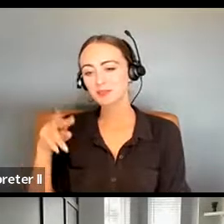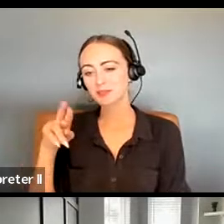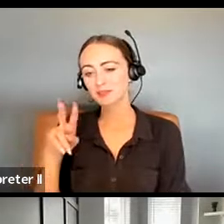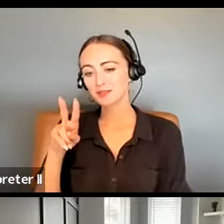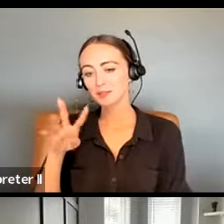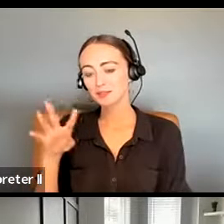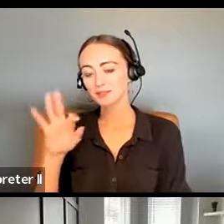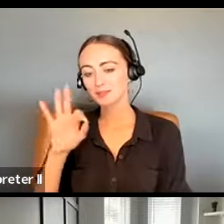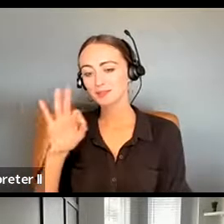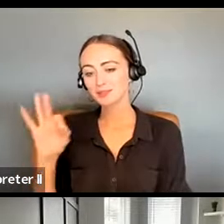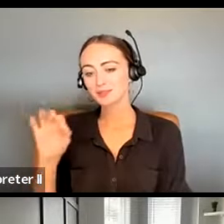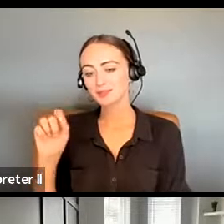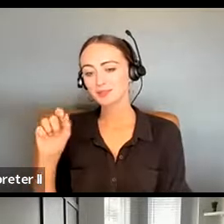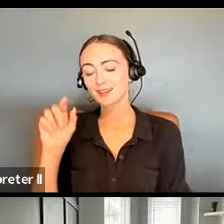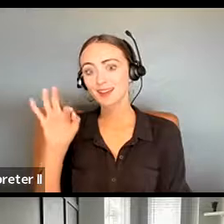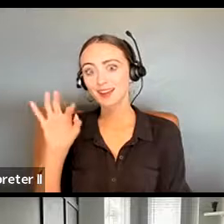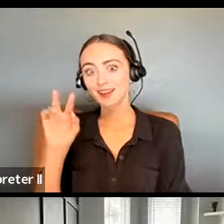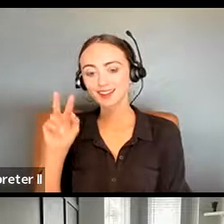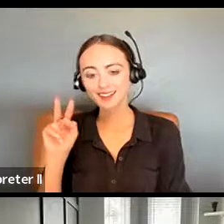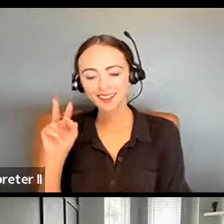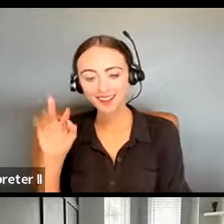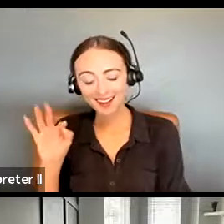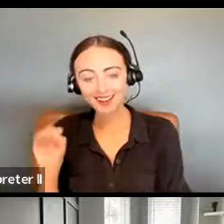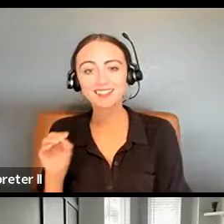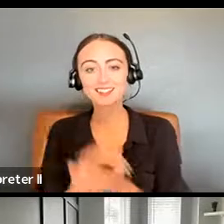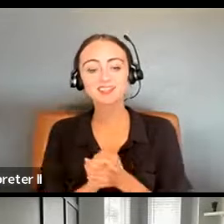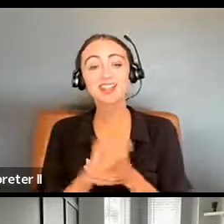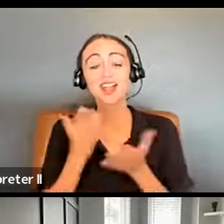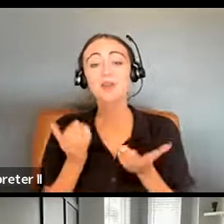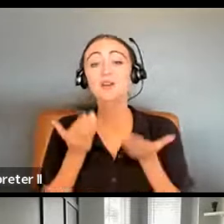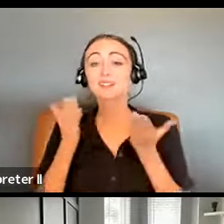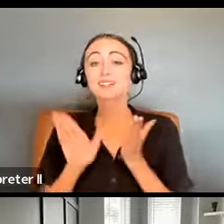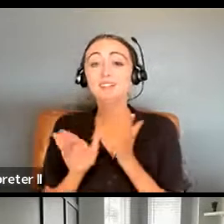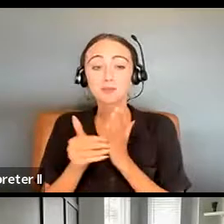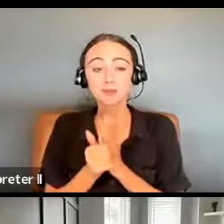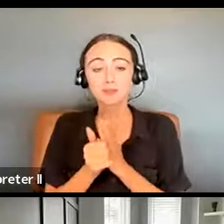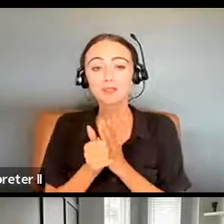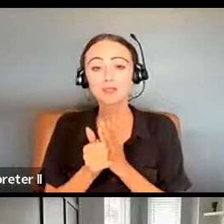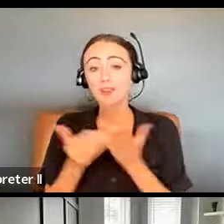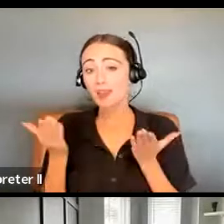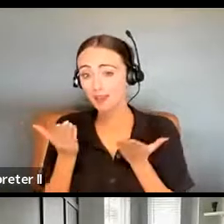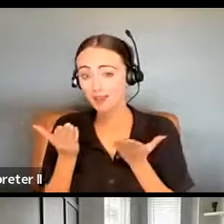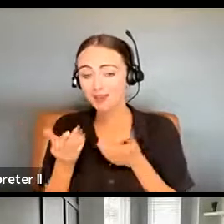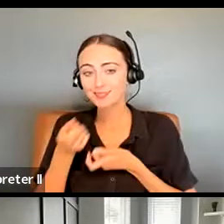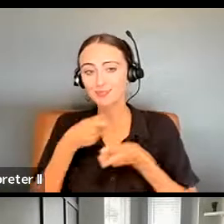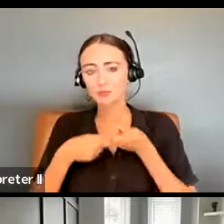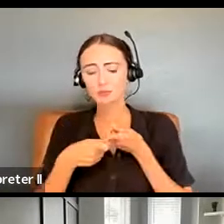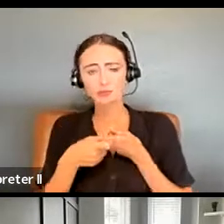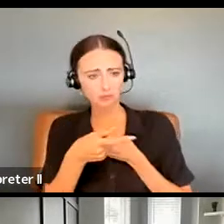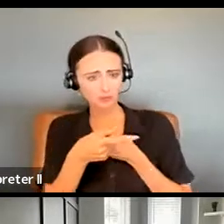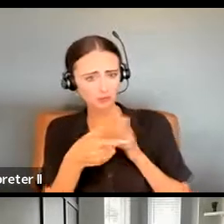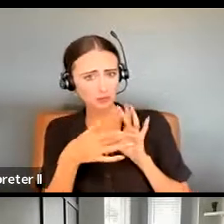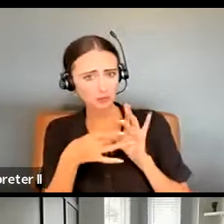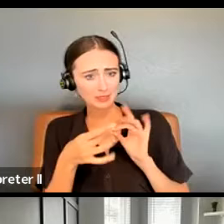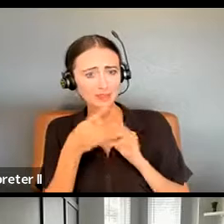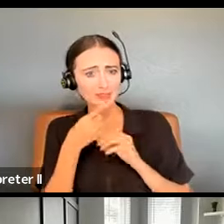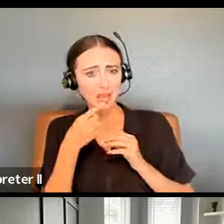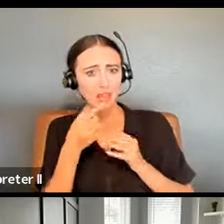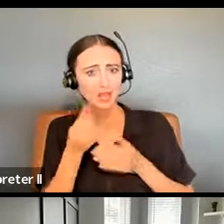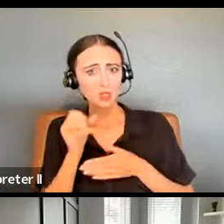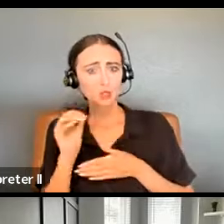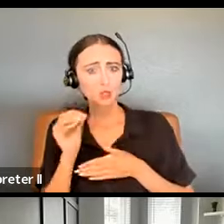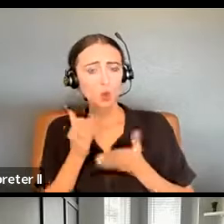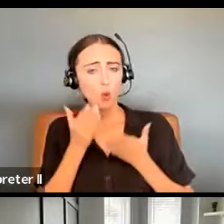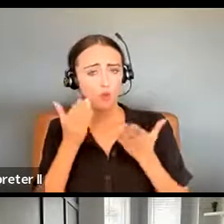Nadeau. Mr. Chairman, at this time, I would also like to move an amendment in the nature of a substitute. How about if you say so moved to the bill and then move